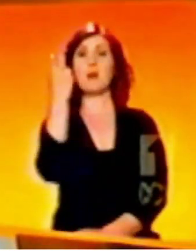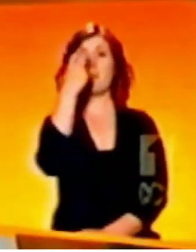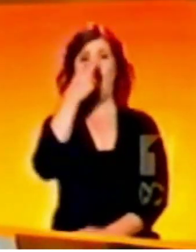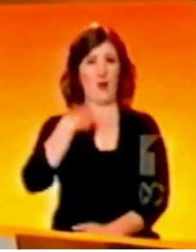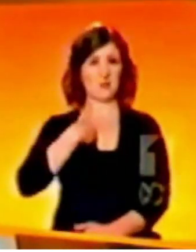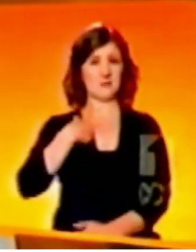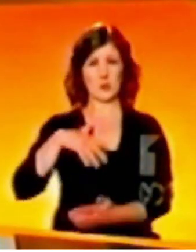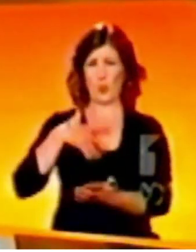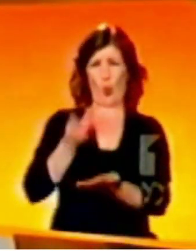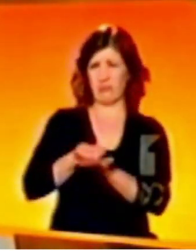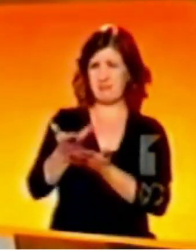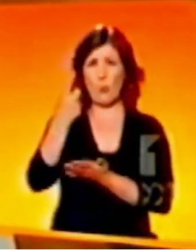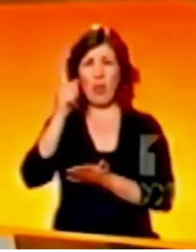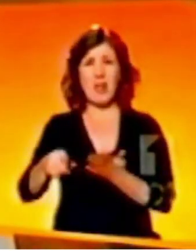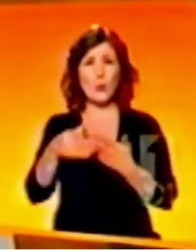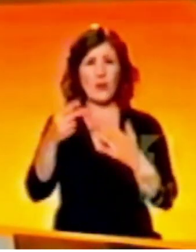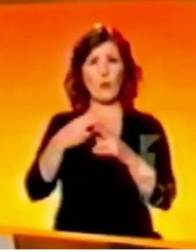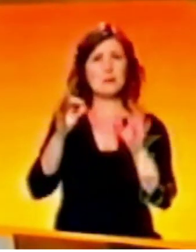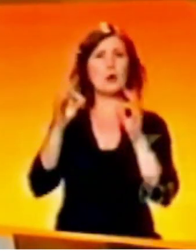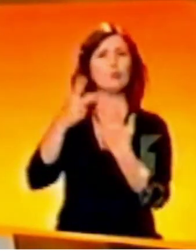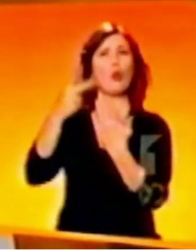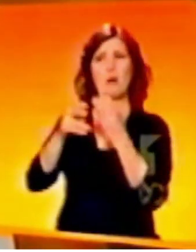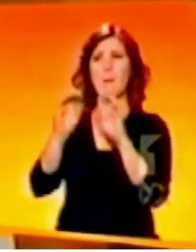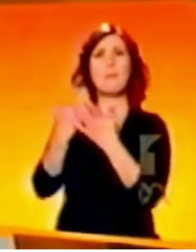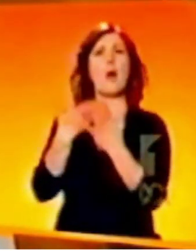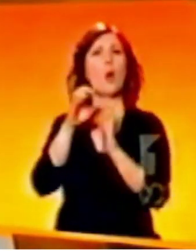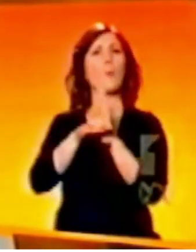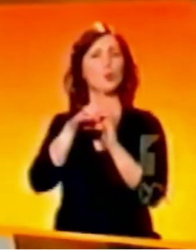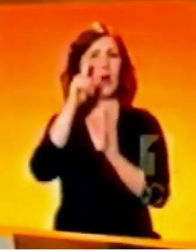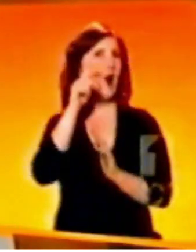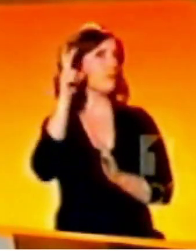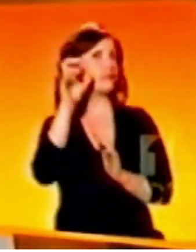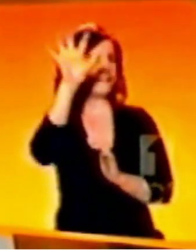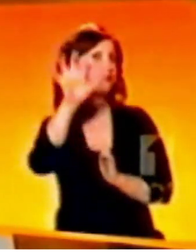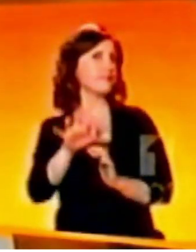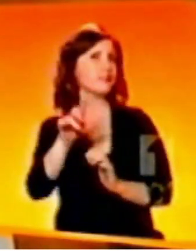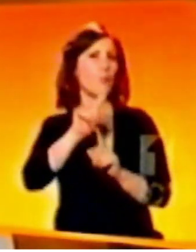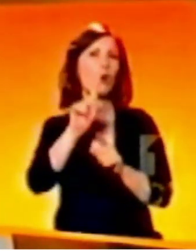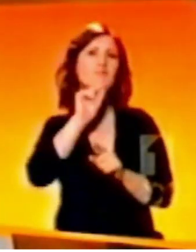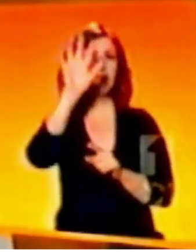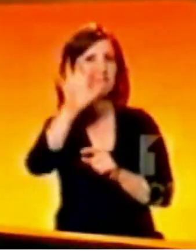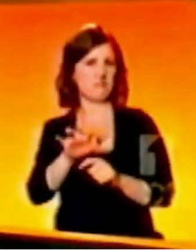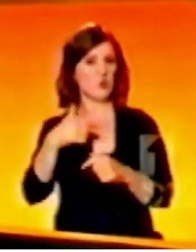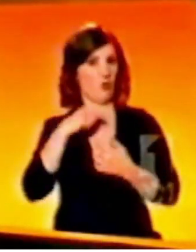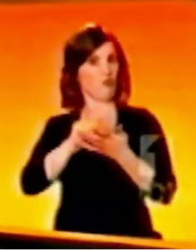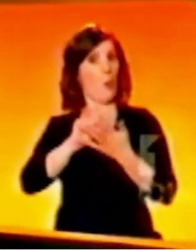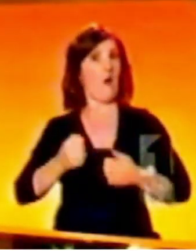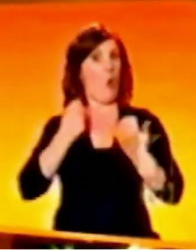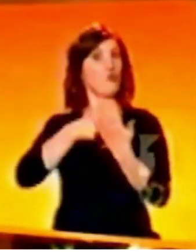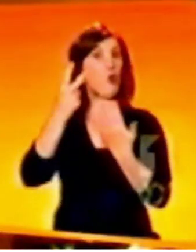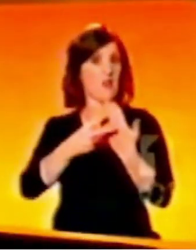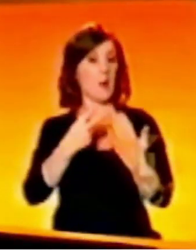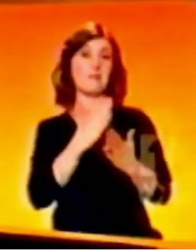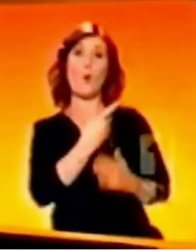As a blind person, I didn't want to pay $1,000 for a special program to be able to read the words on my computer screen. So I wrote my own